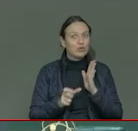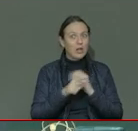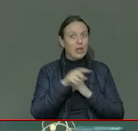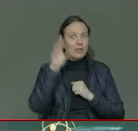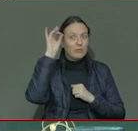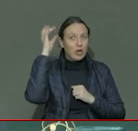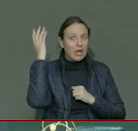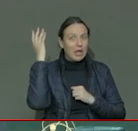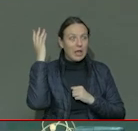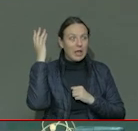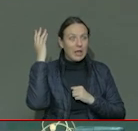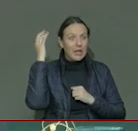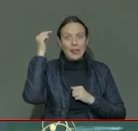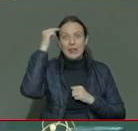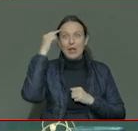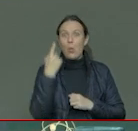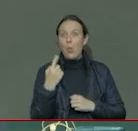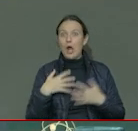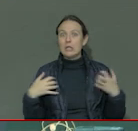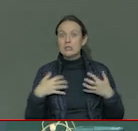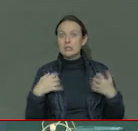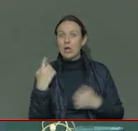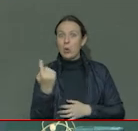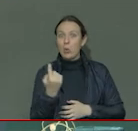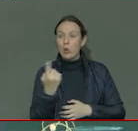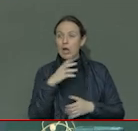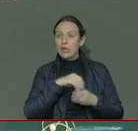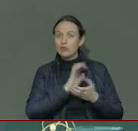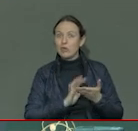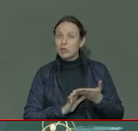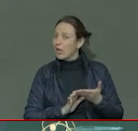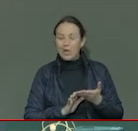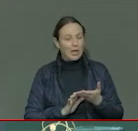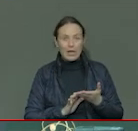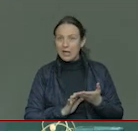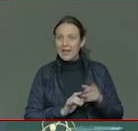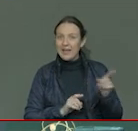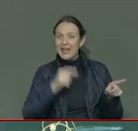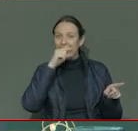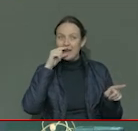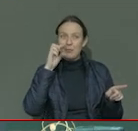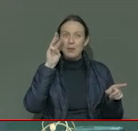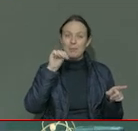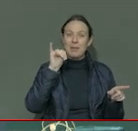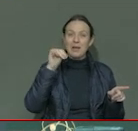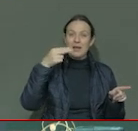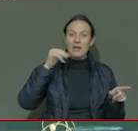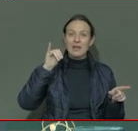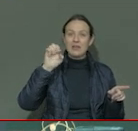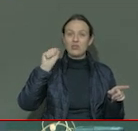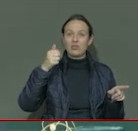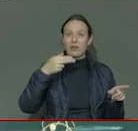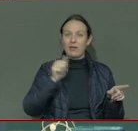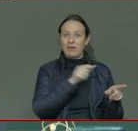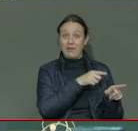that the only tiger that we have here is Richard Parker. So that tiger's name is Mahisha, right? Mahisha.